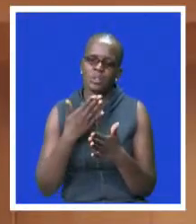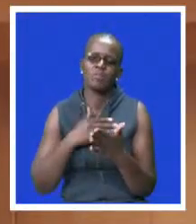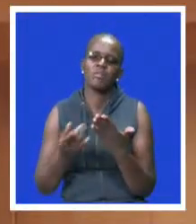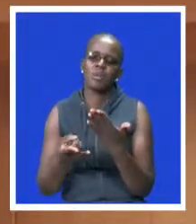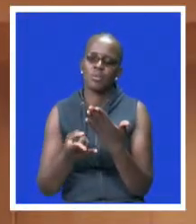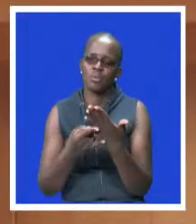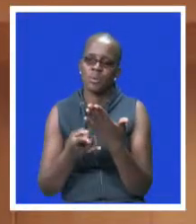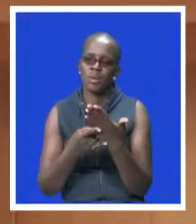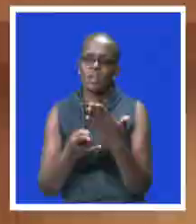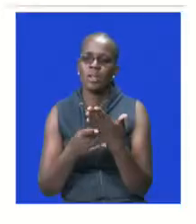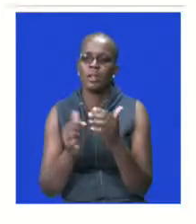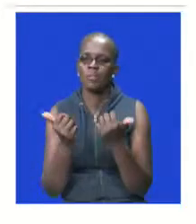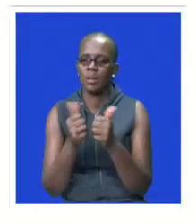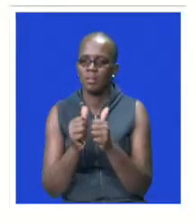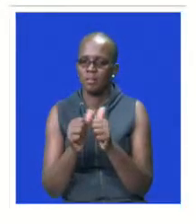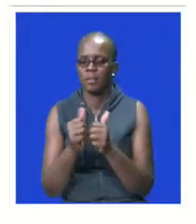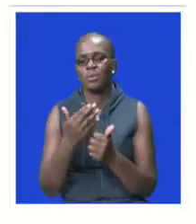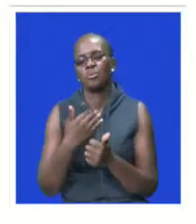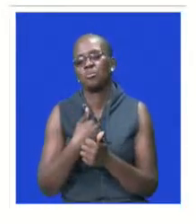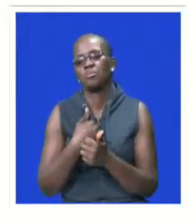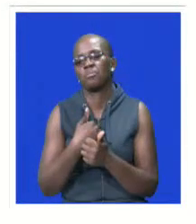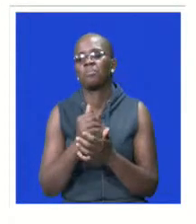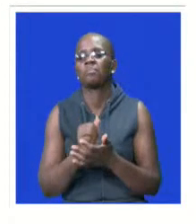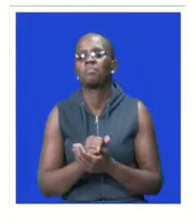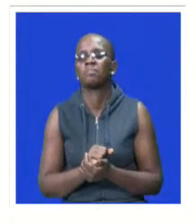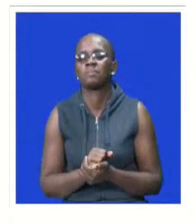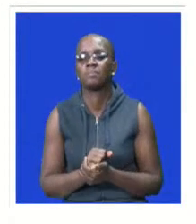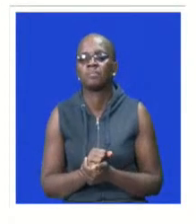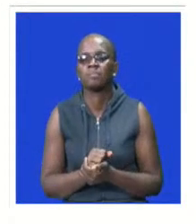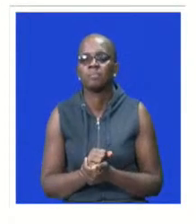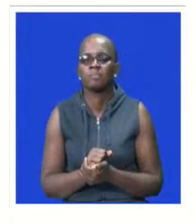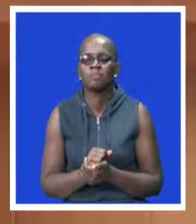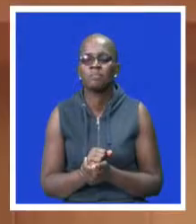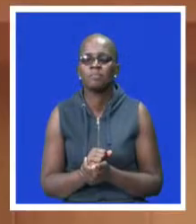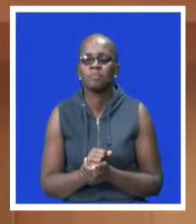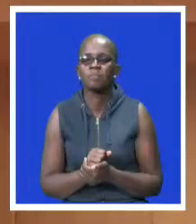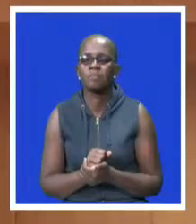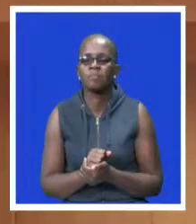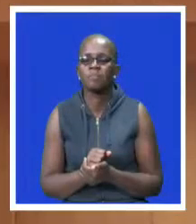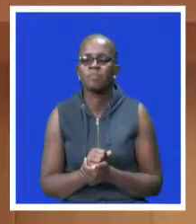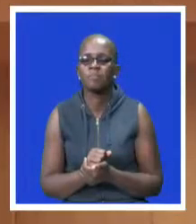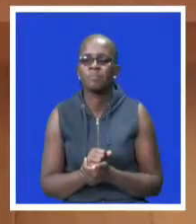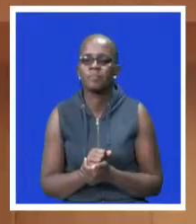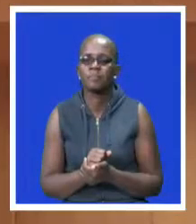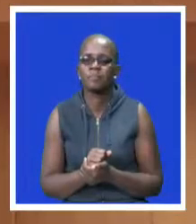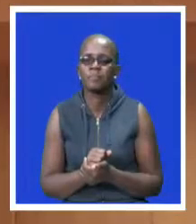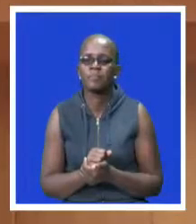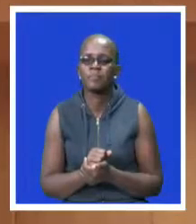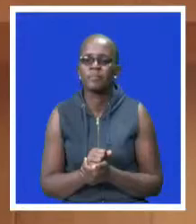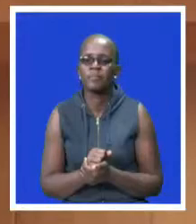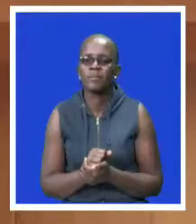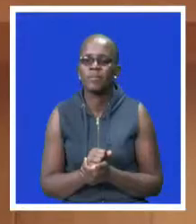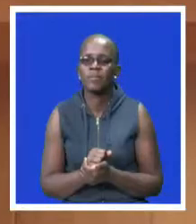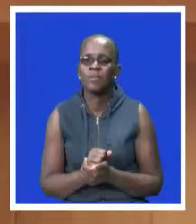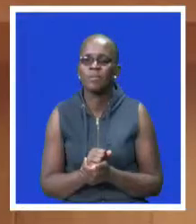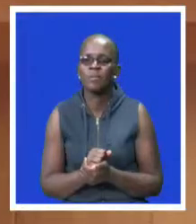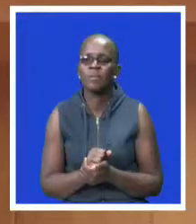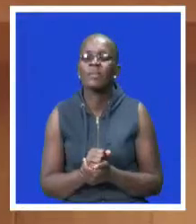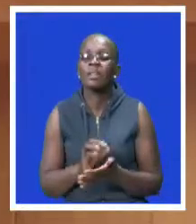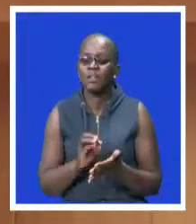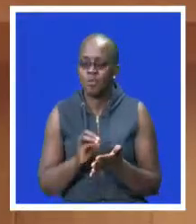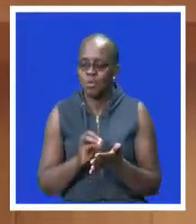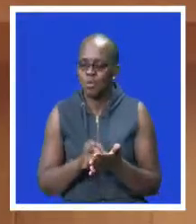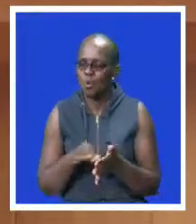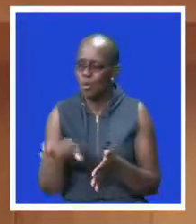are writing to motivate. That's the important thing. So this, what we've just done, is what we call a question